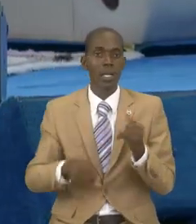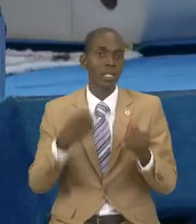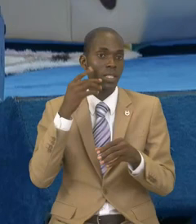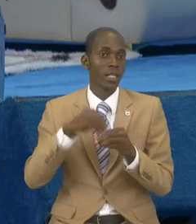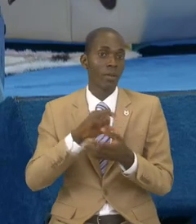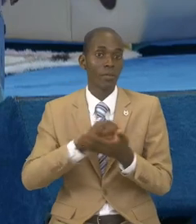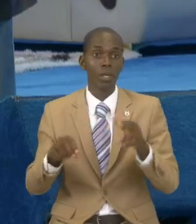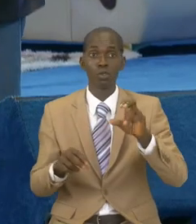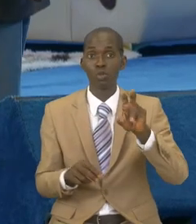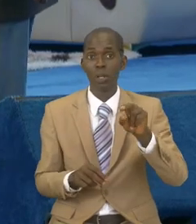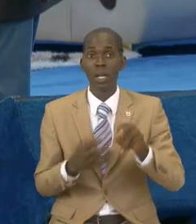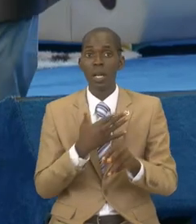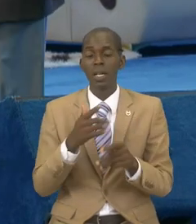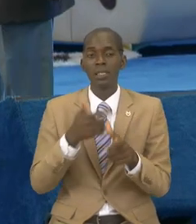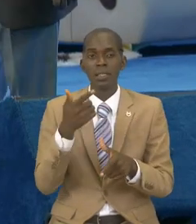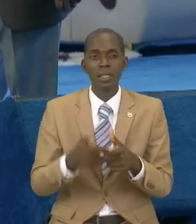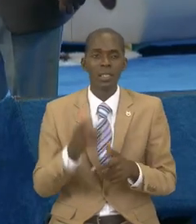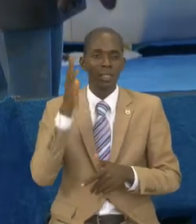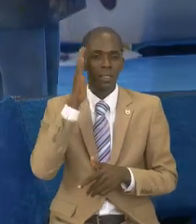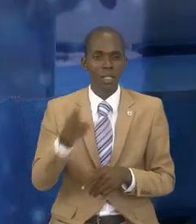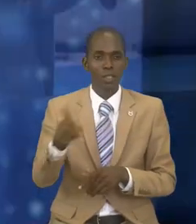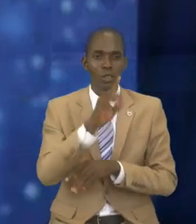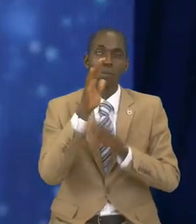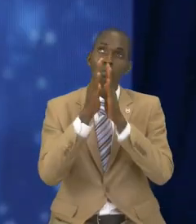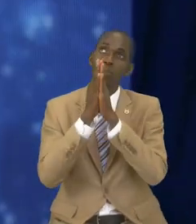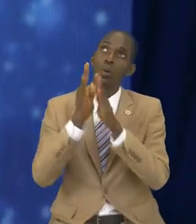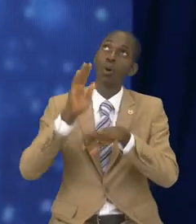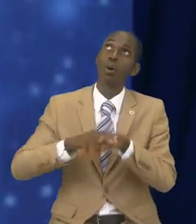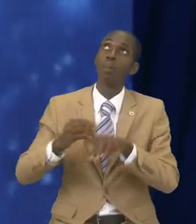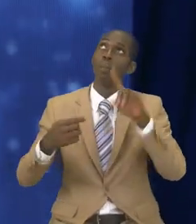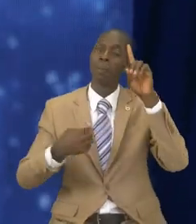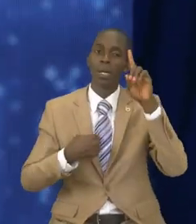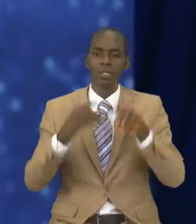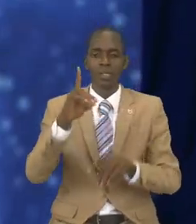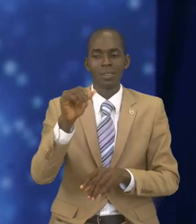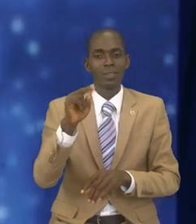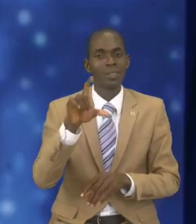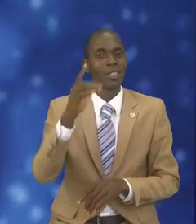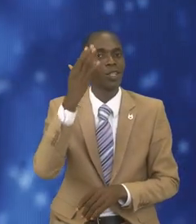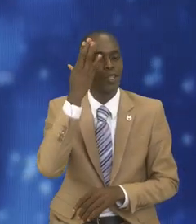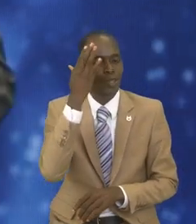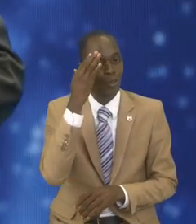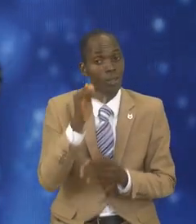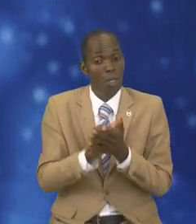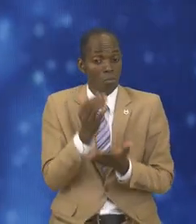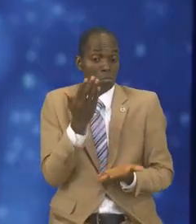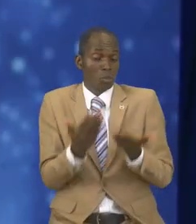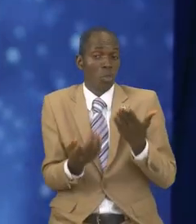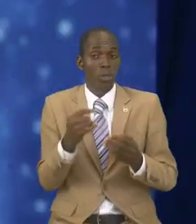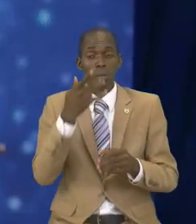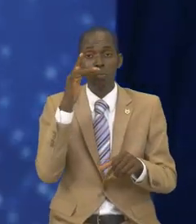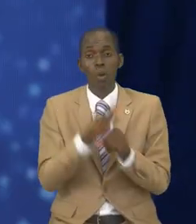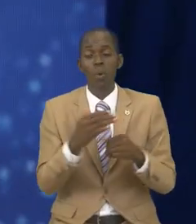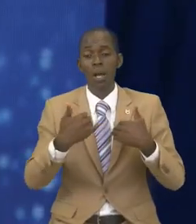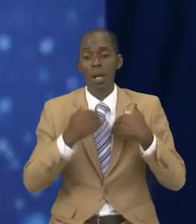and then shall ye call upon me. Daniel knew that although the promise had been given, it